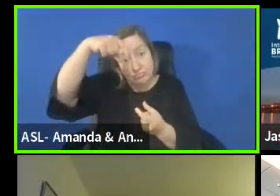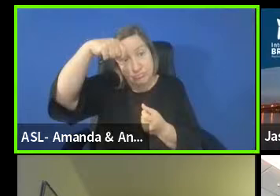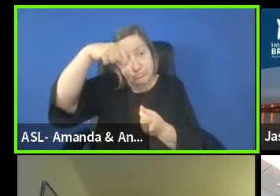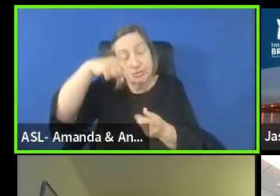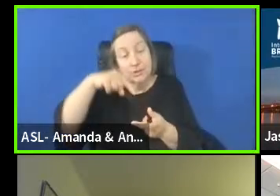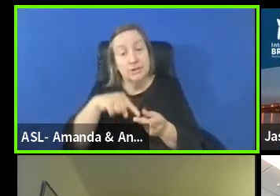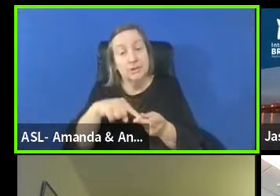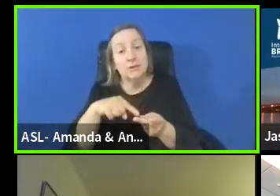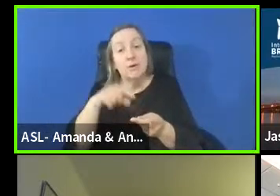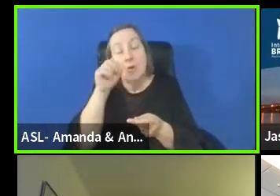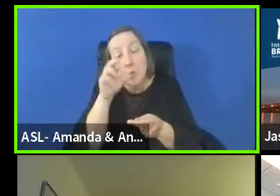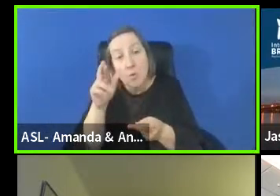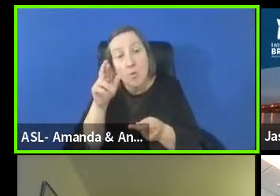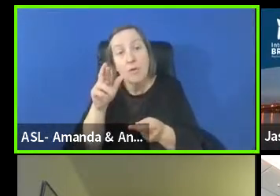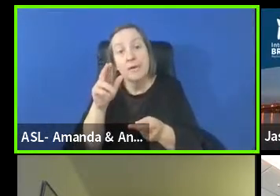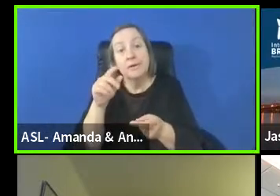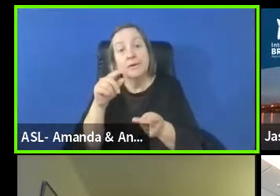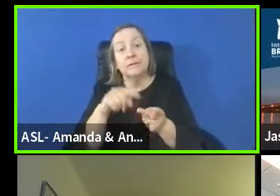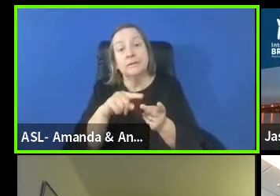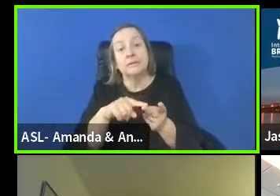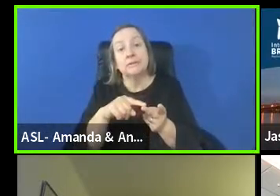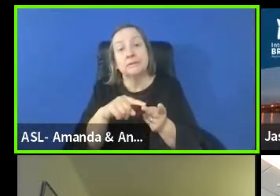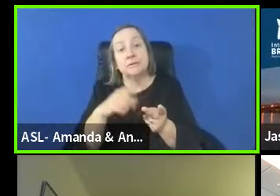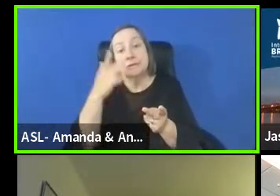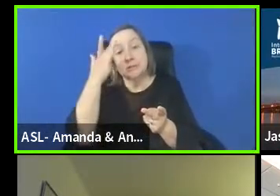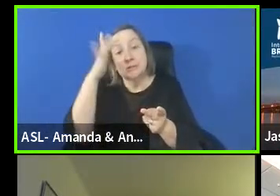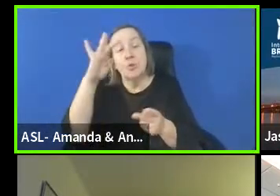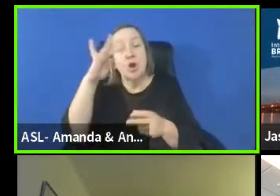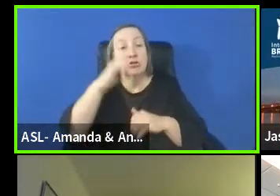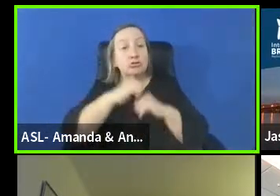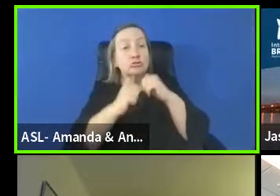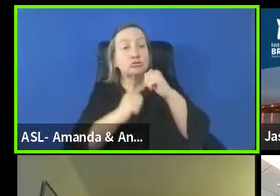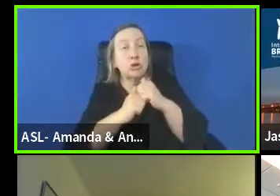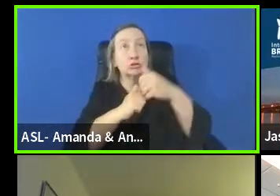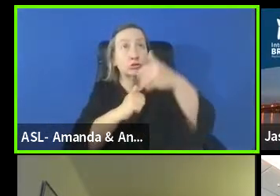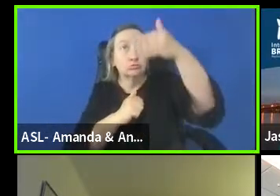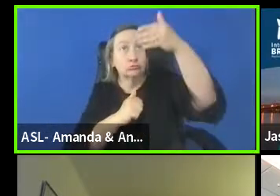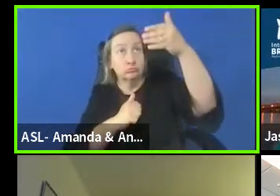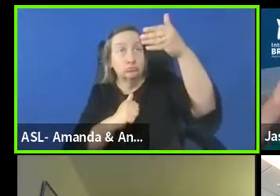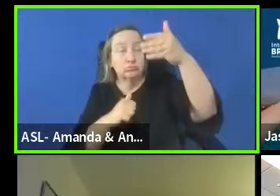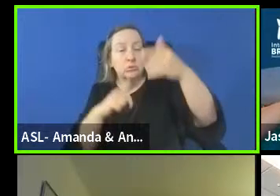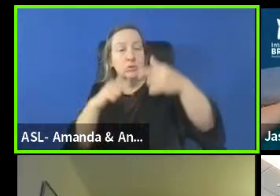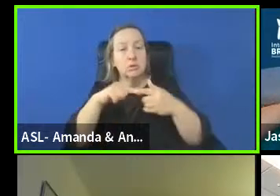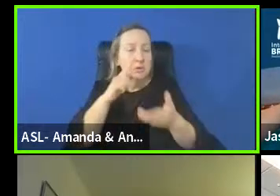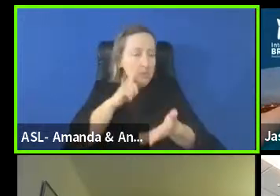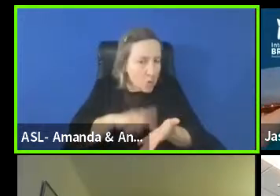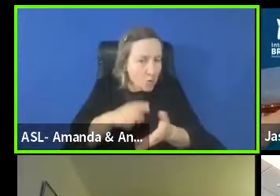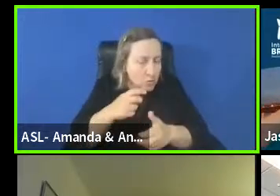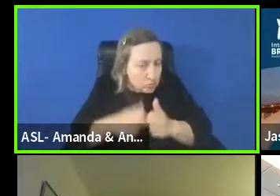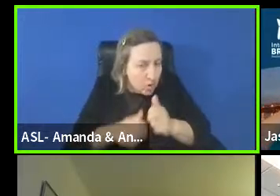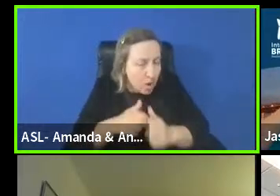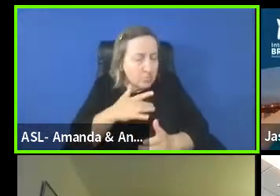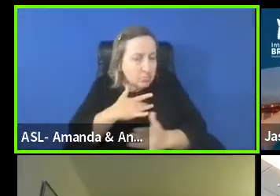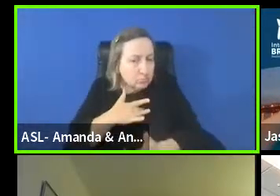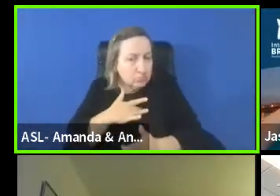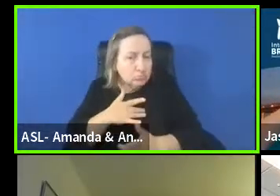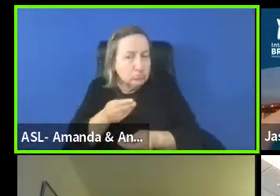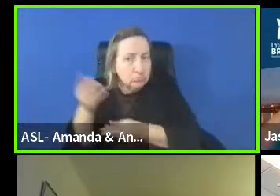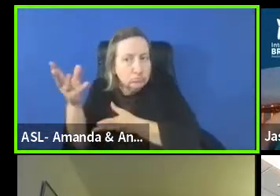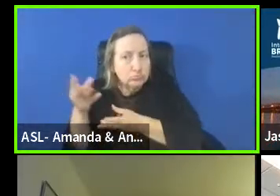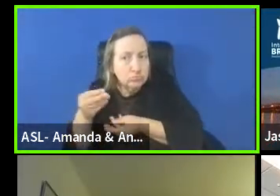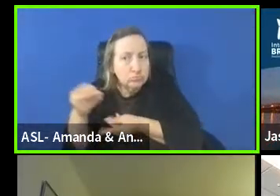communications or whether it's smart infrastructure detecting issues and concerns and conveying it